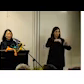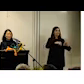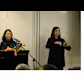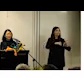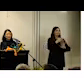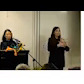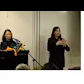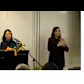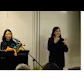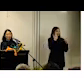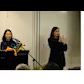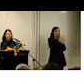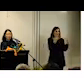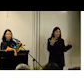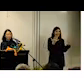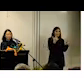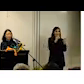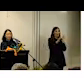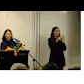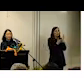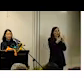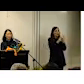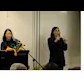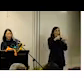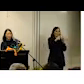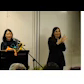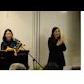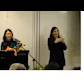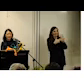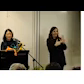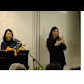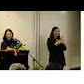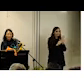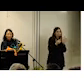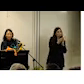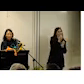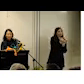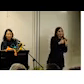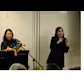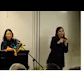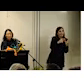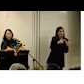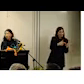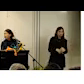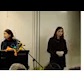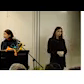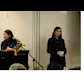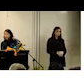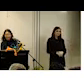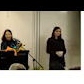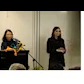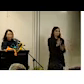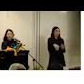allows us to detect the amount of chloride ions flowing through the GABA receptors when we apply GABA. And on